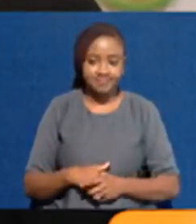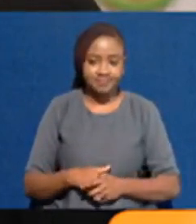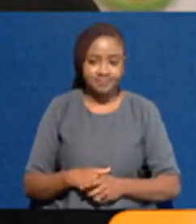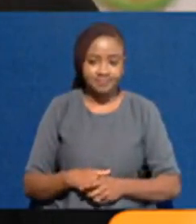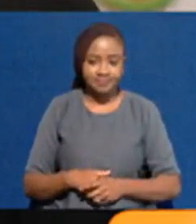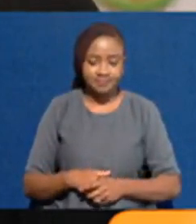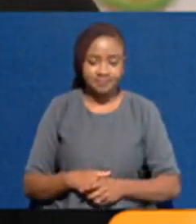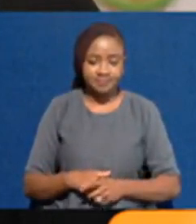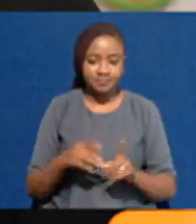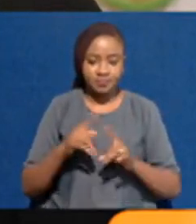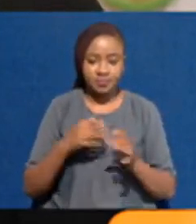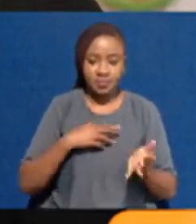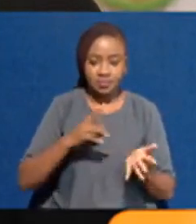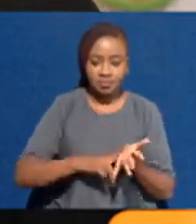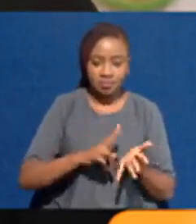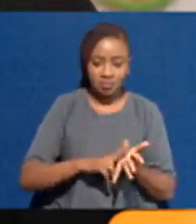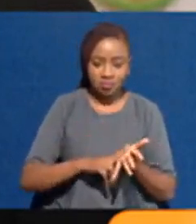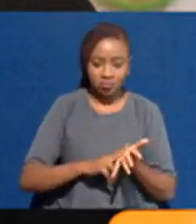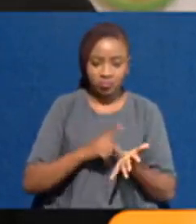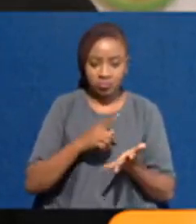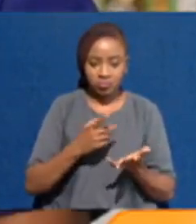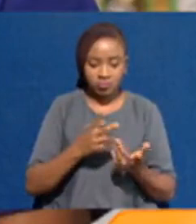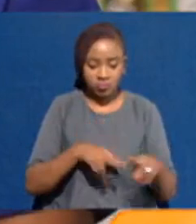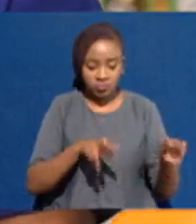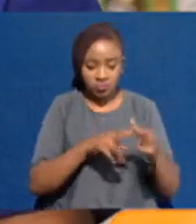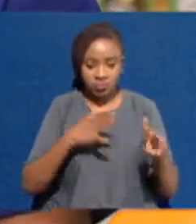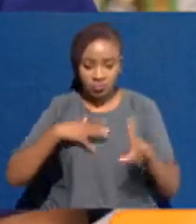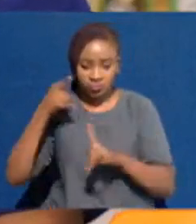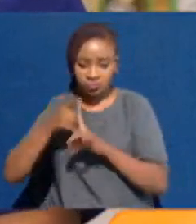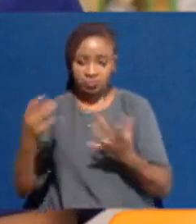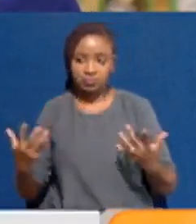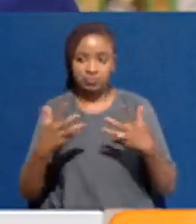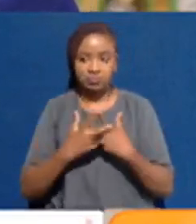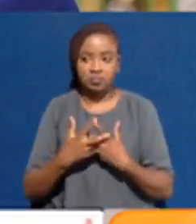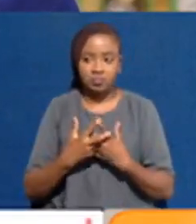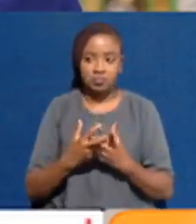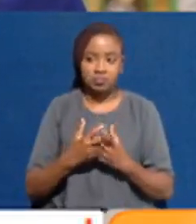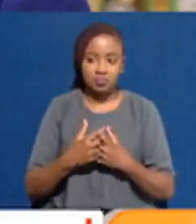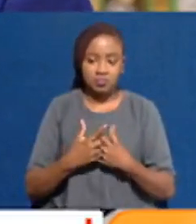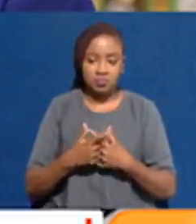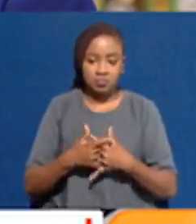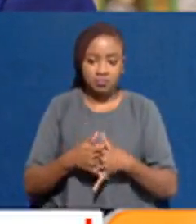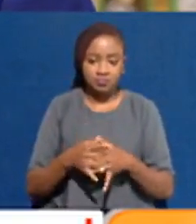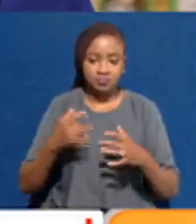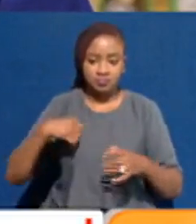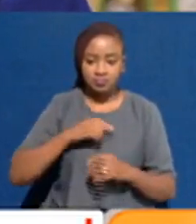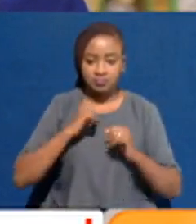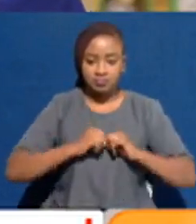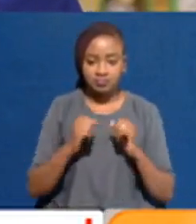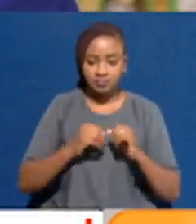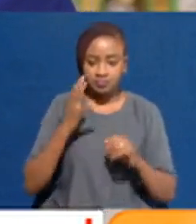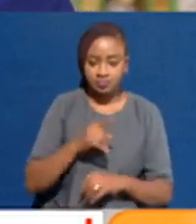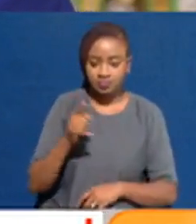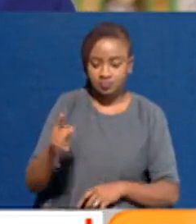with the Visa values, we are aligning together towards the same goal. So we are so excited to be signing on Ferdinand Omanyala as a Team